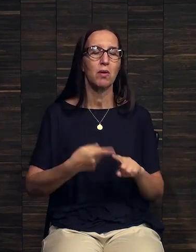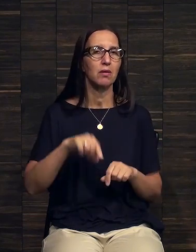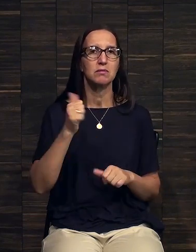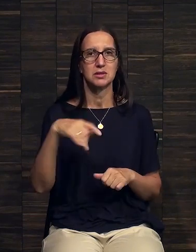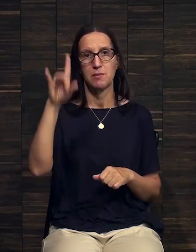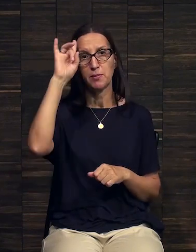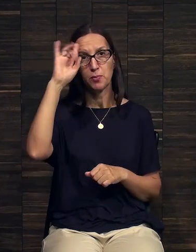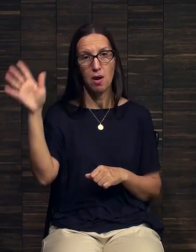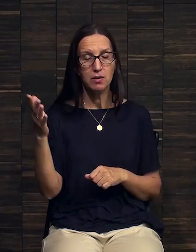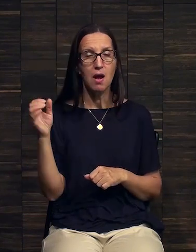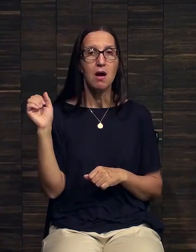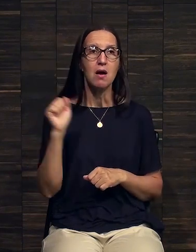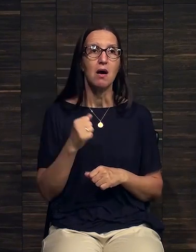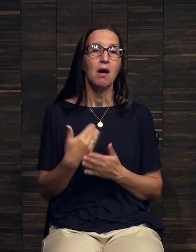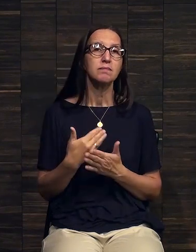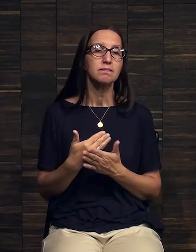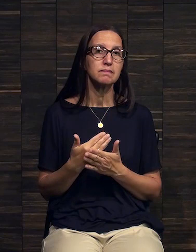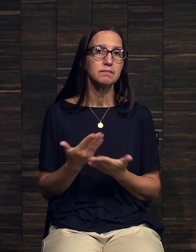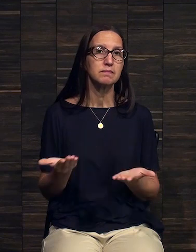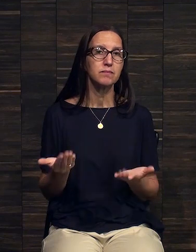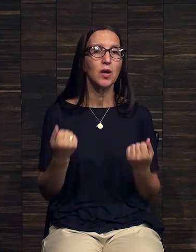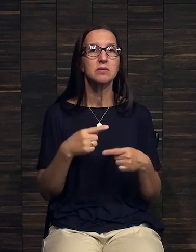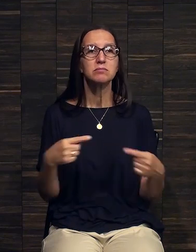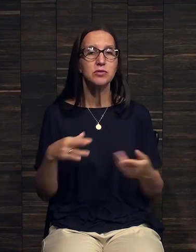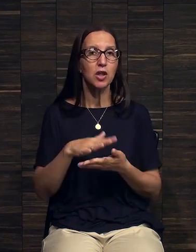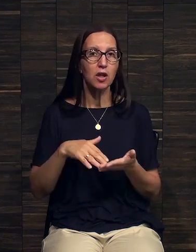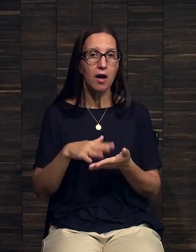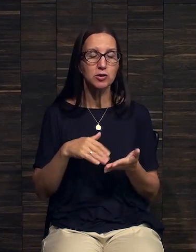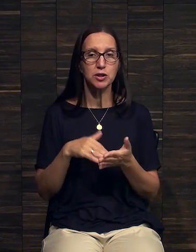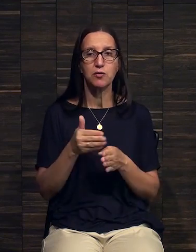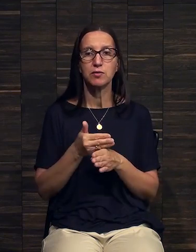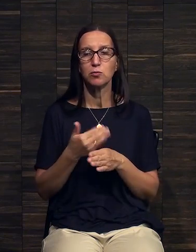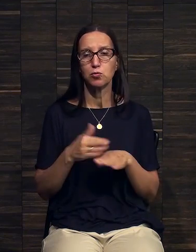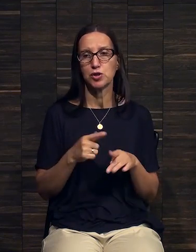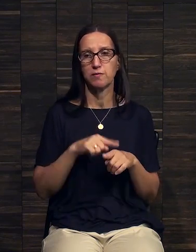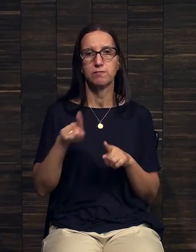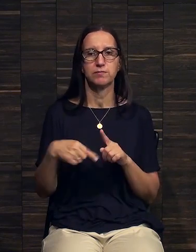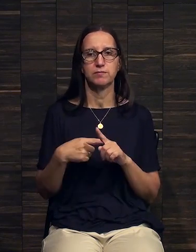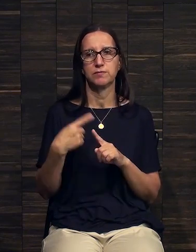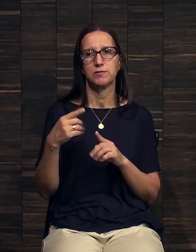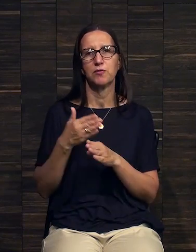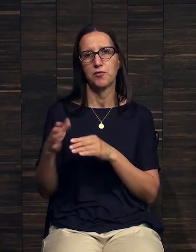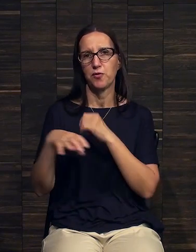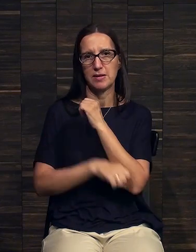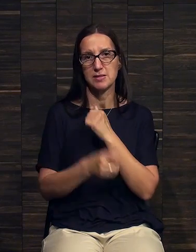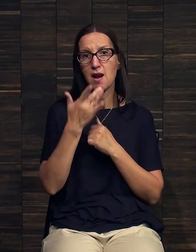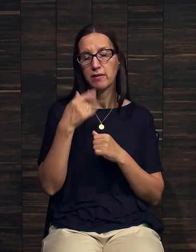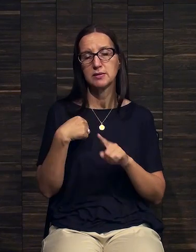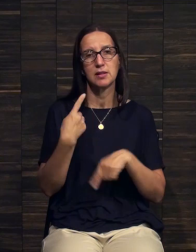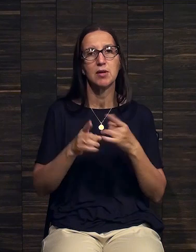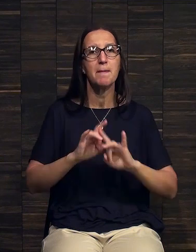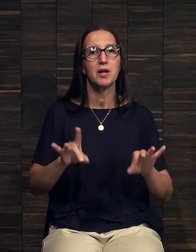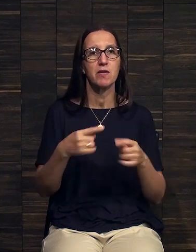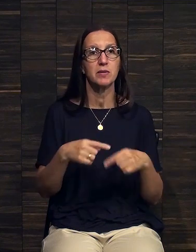Superhero, this is the super popular type of comics. And in the third part of the lecture, we